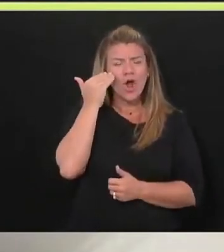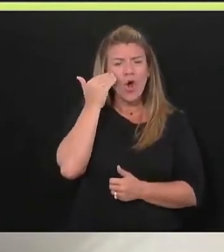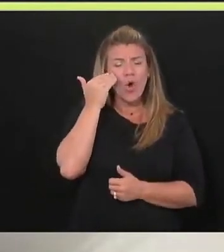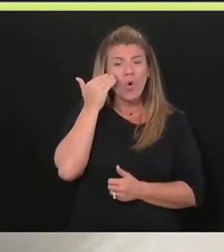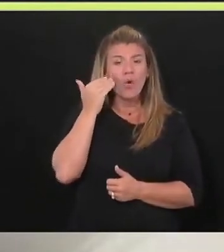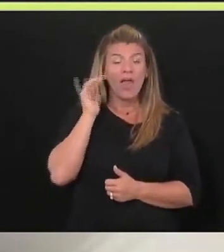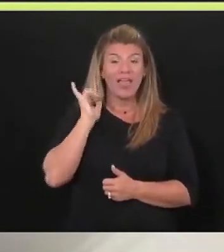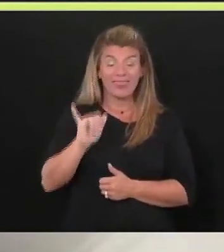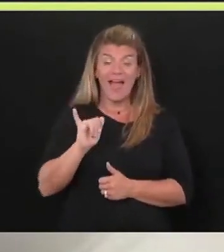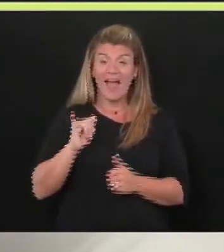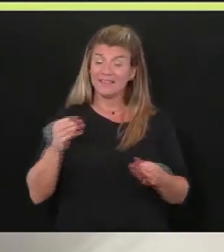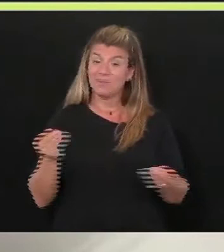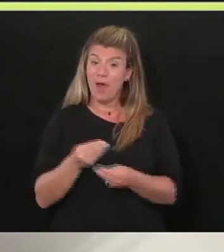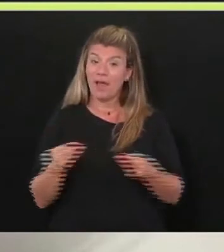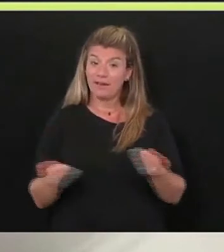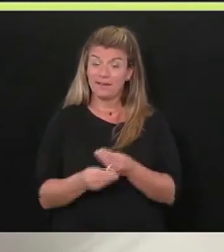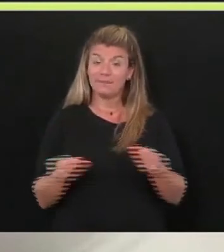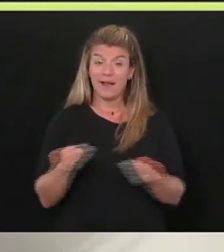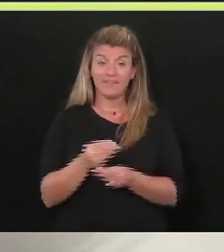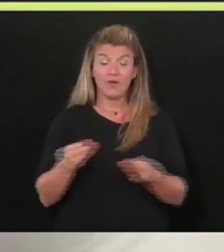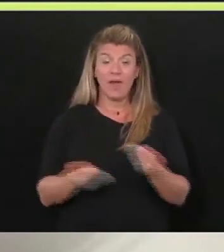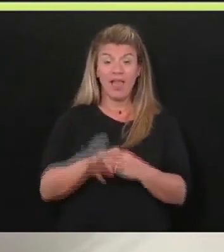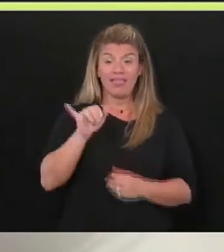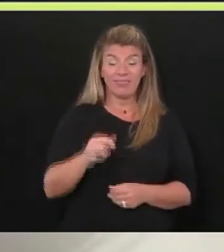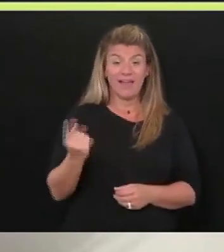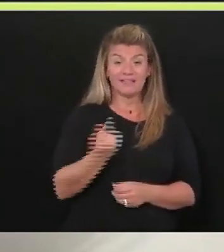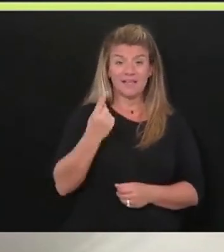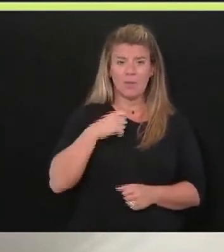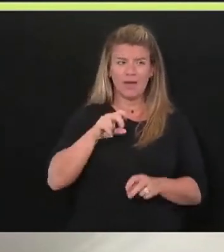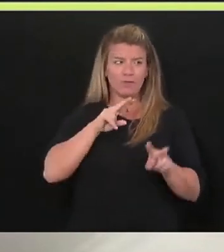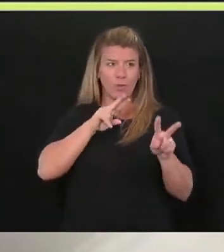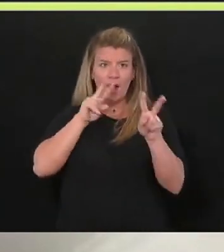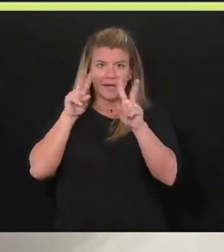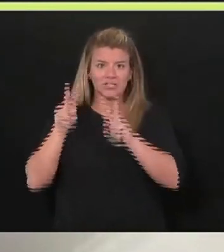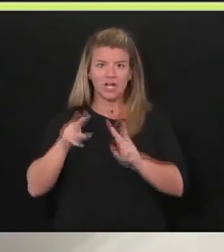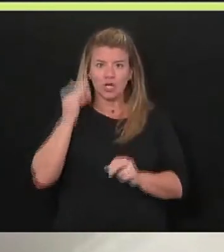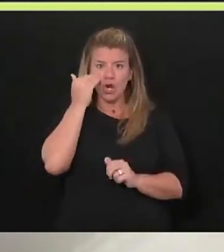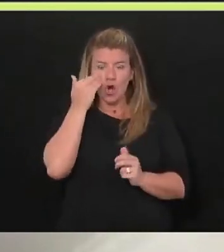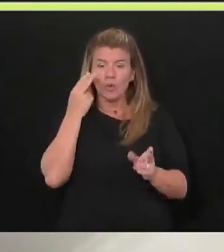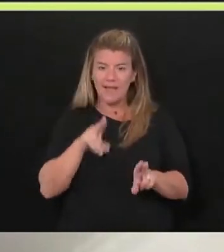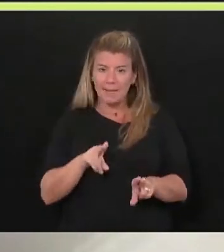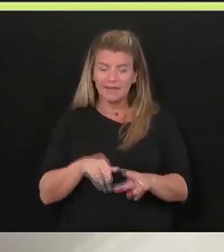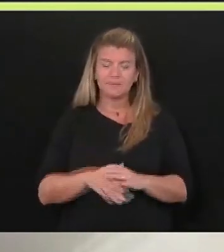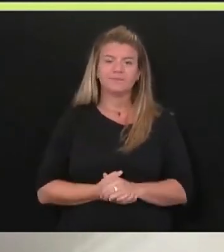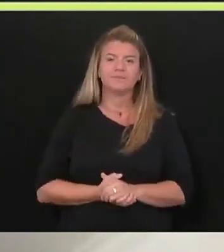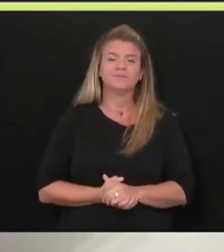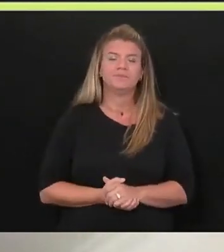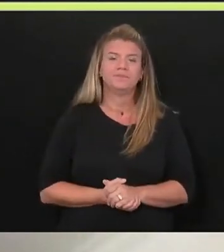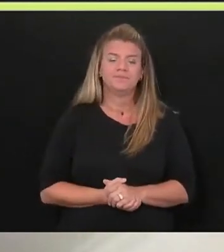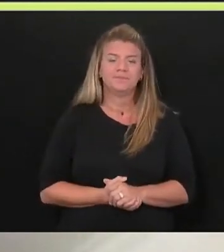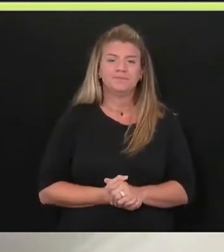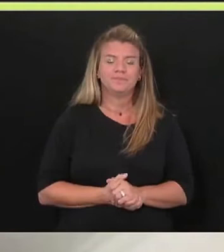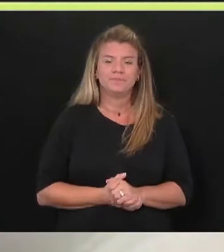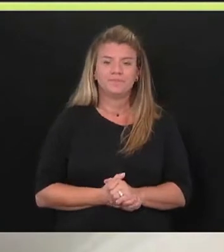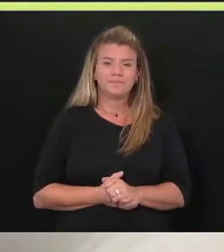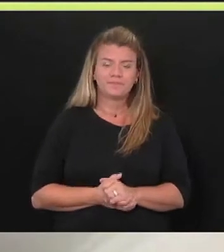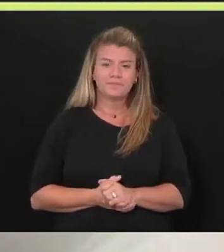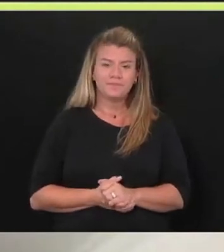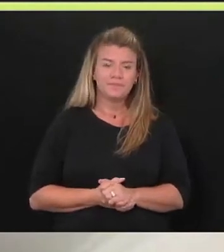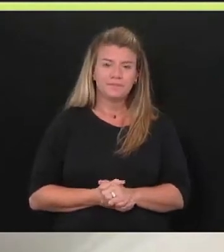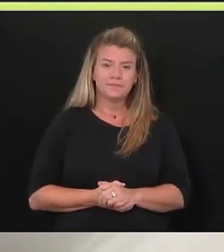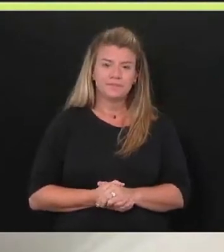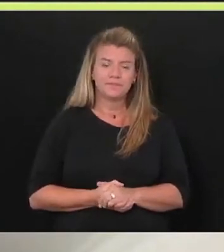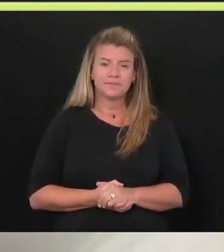that spread back and forth is something that we have to be really cognizant of. as the governor has said, and certainly